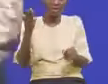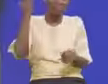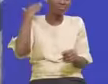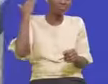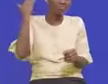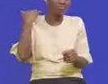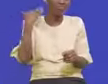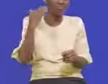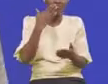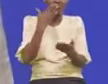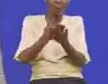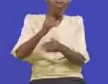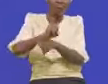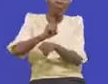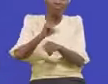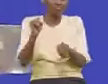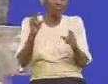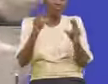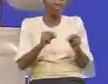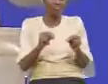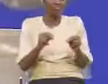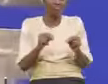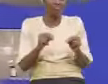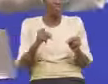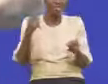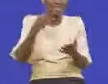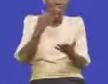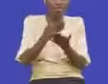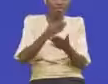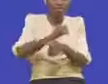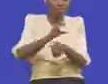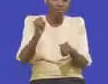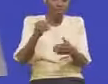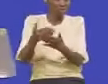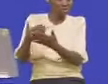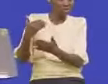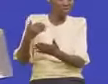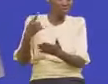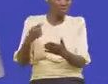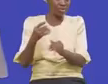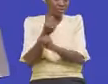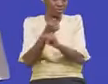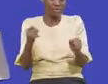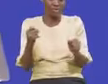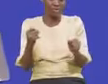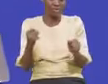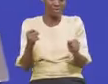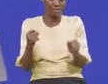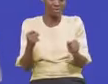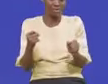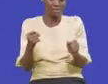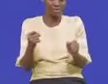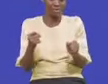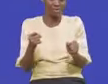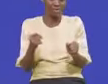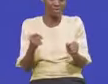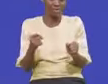Mi ma tia kpɔ ɖeɖe esi ke mi wɔ dɔ nyui o. Dɔ nyui wɔwɔwo do ŋkɔ na ɖeɖe